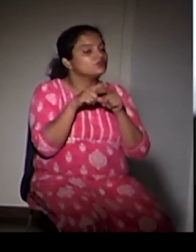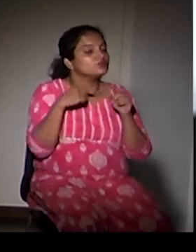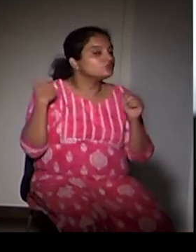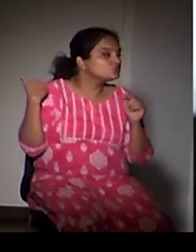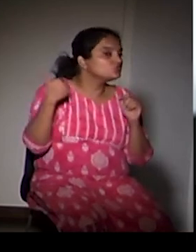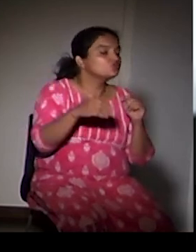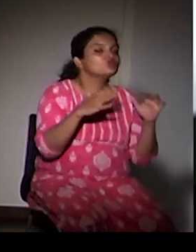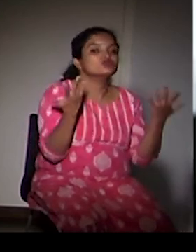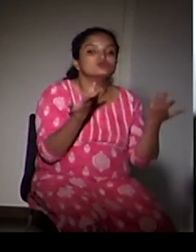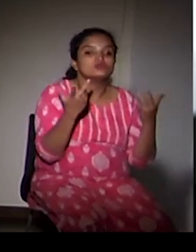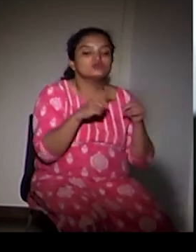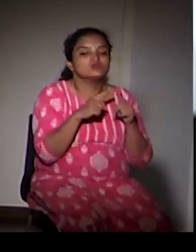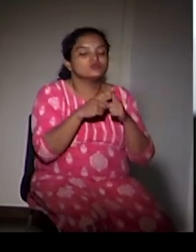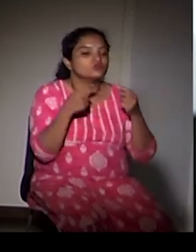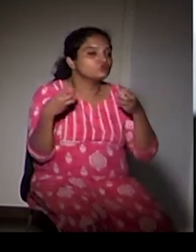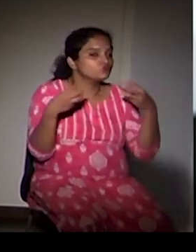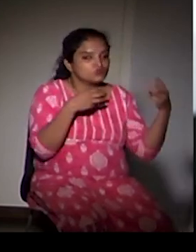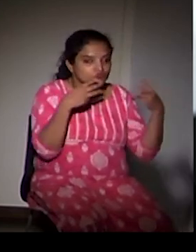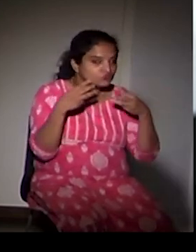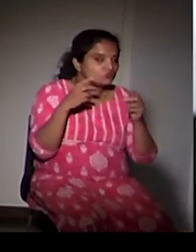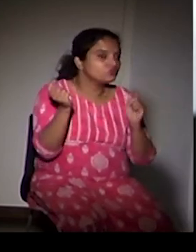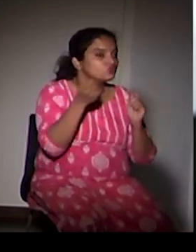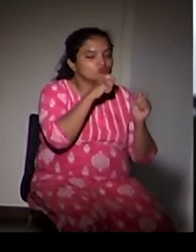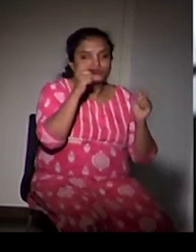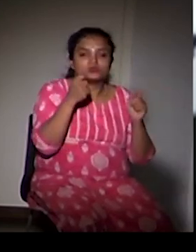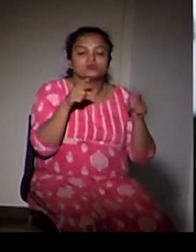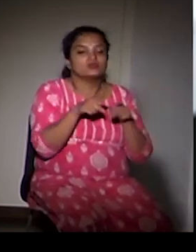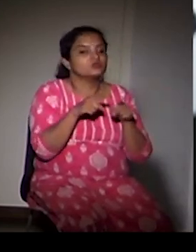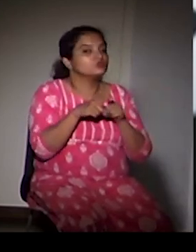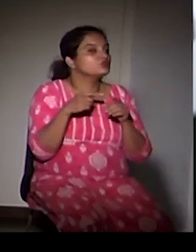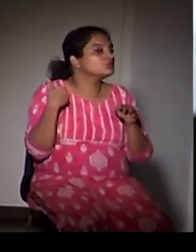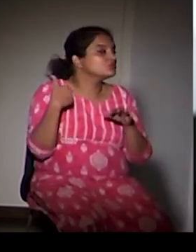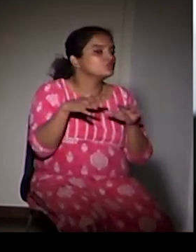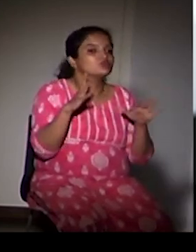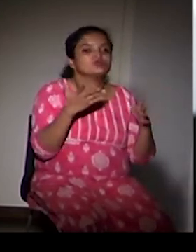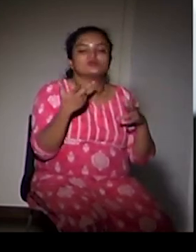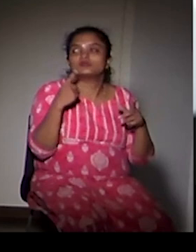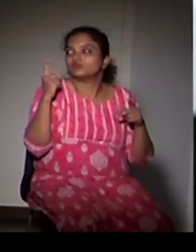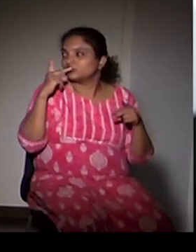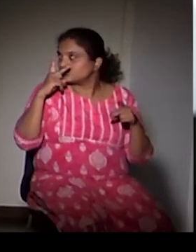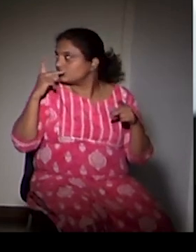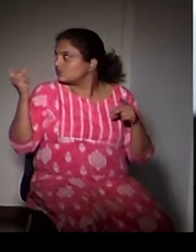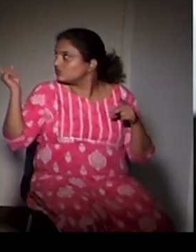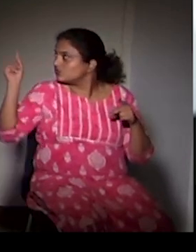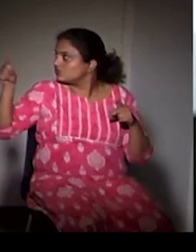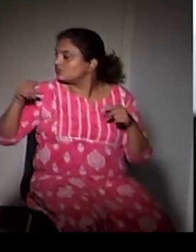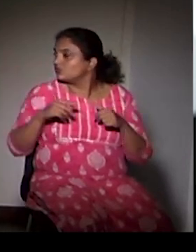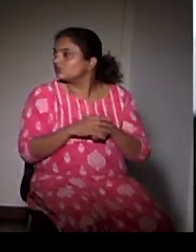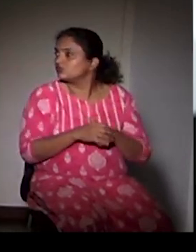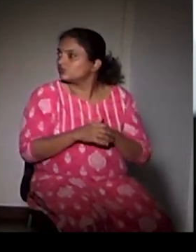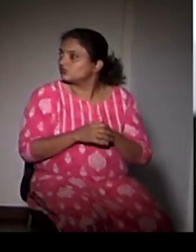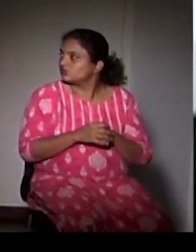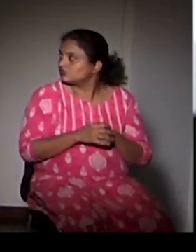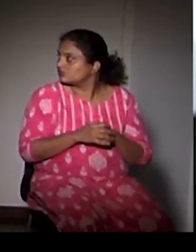Malik Mughis, which we've got a sort of Jali window effect.